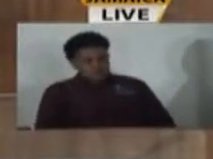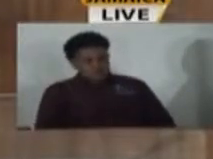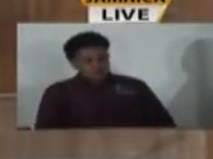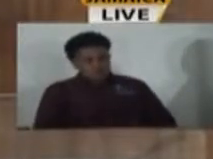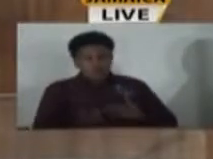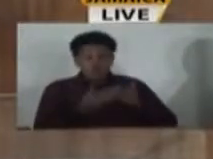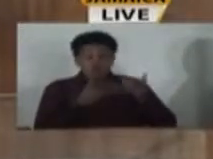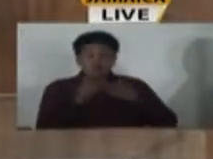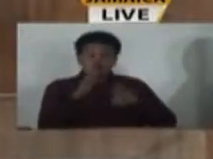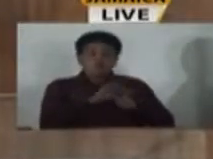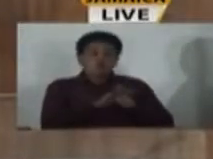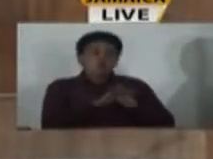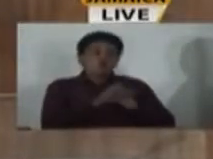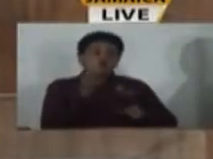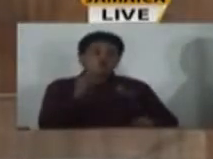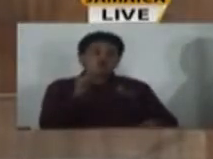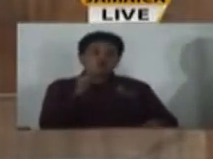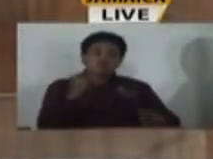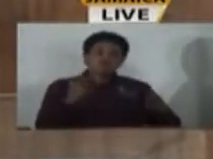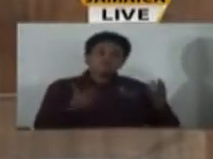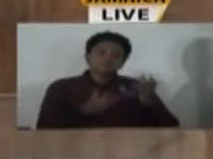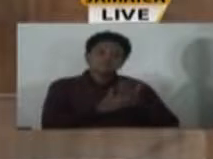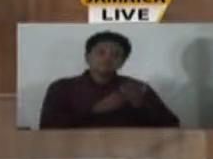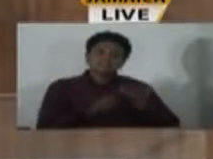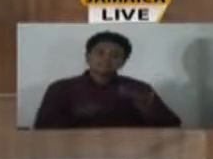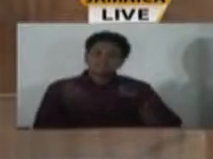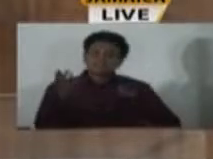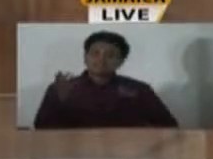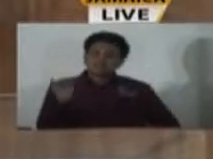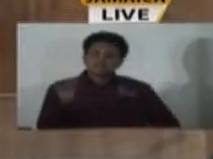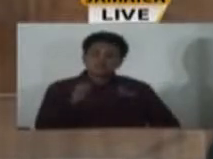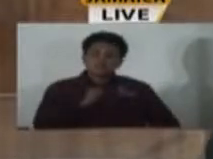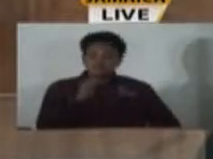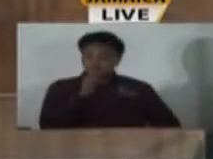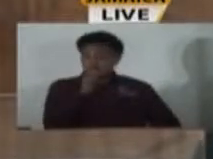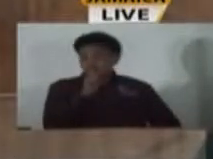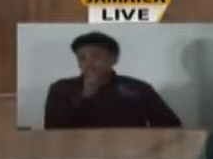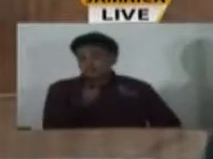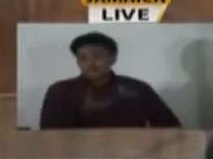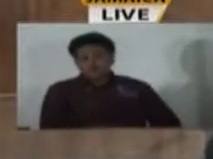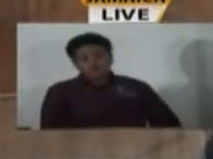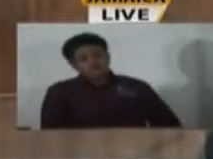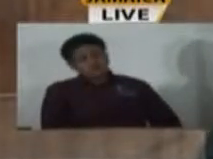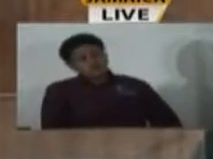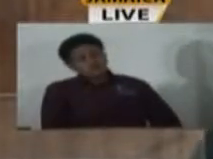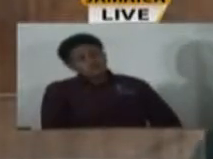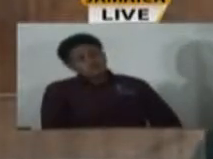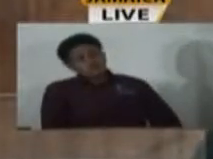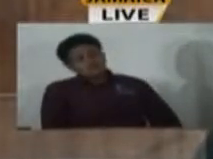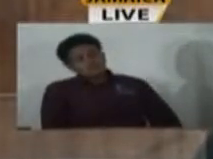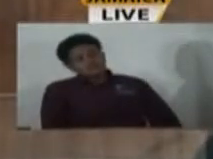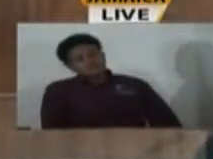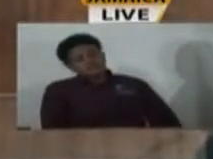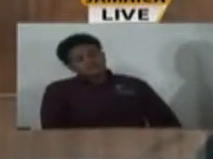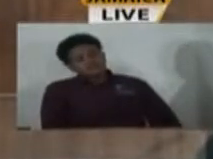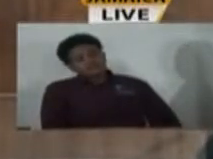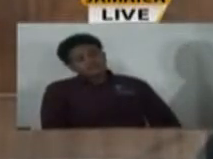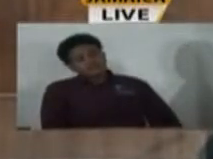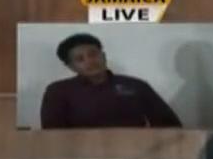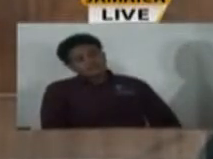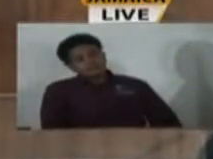not. And they may be ticketed as well. I'm not sure if the ticketing